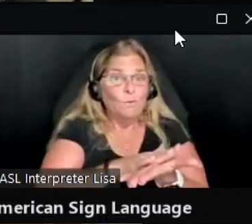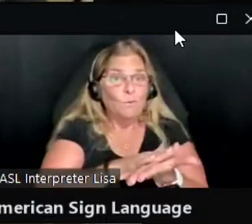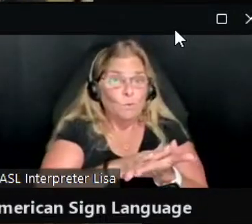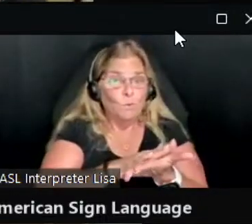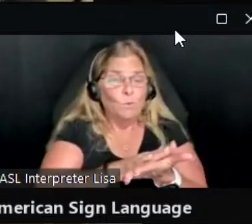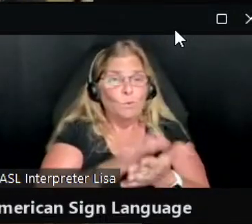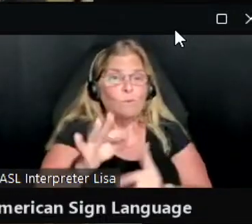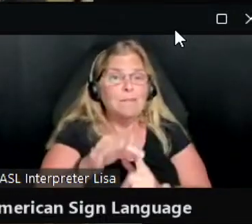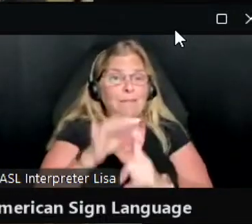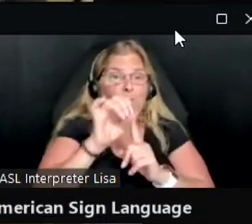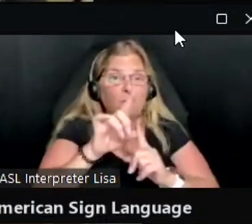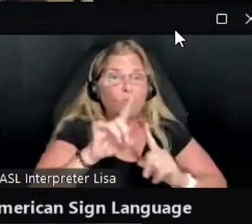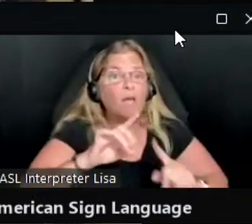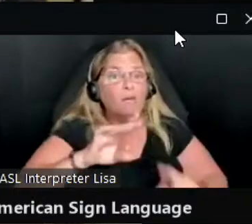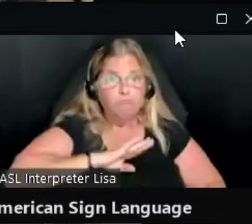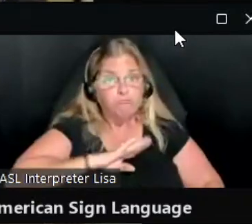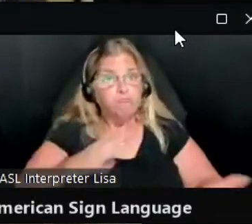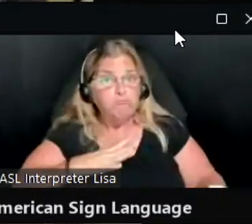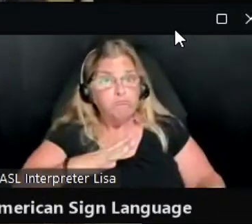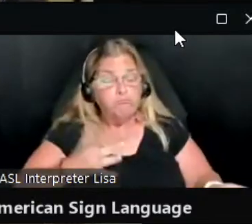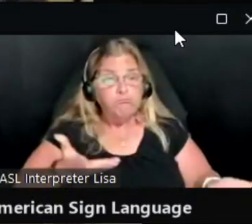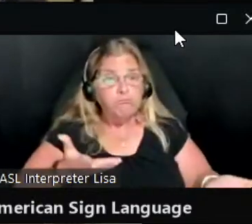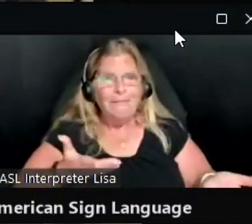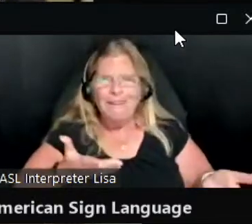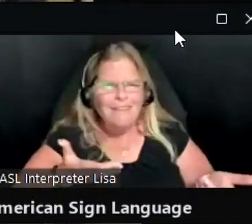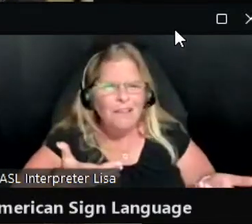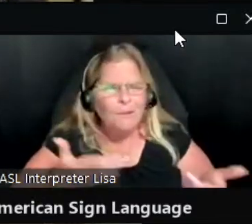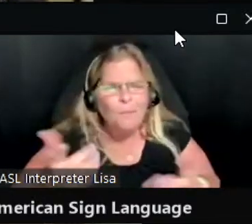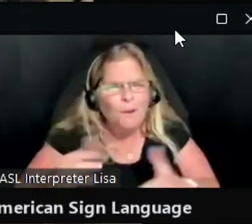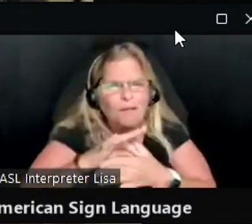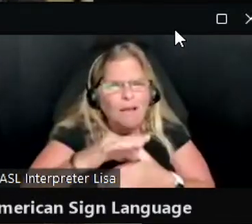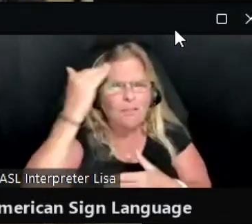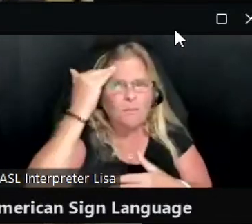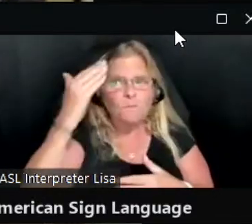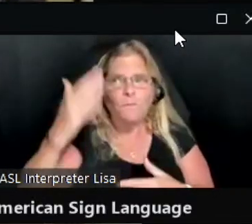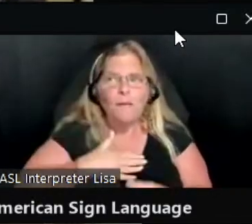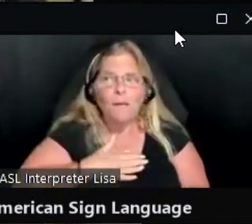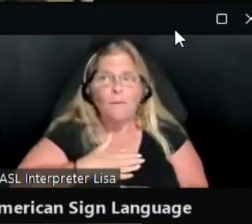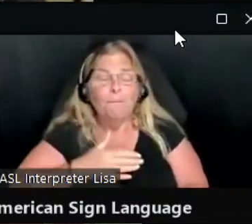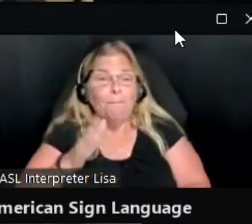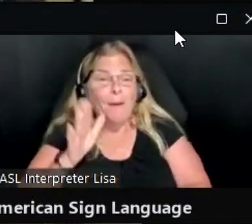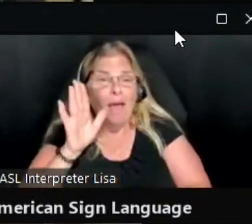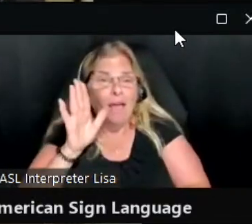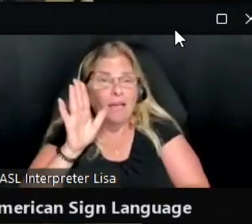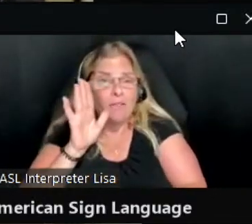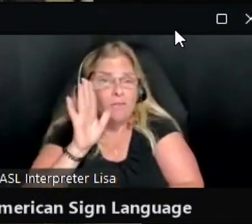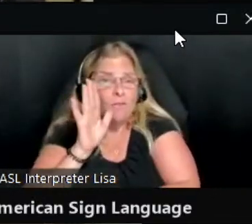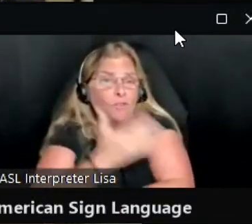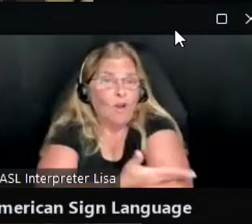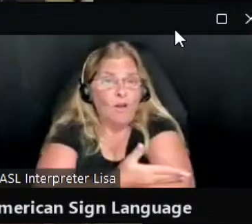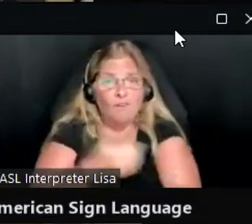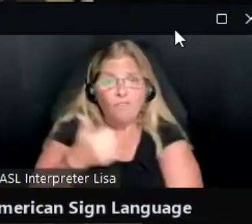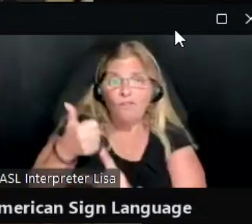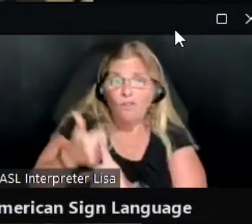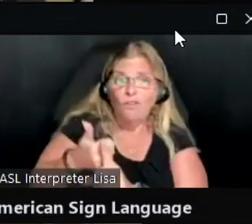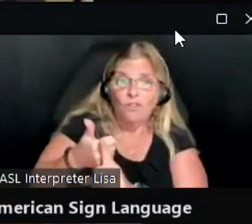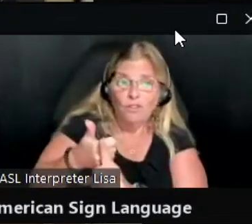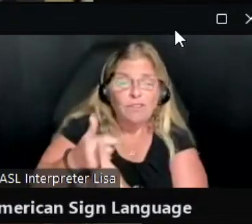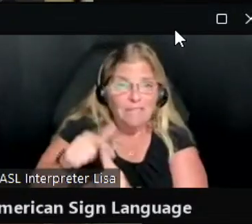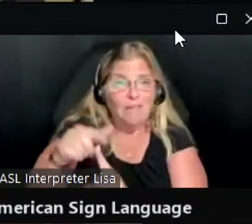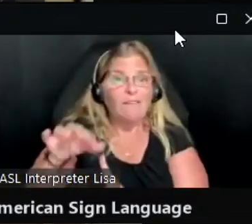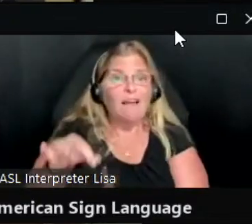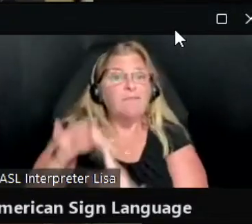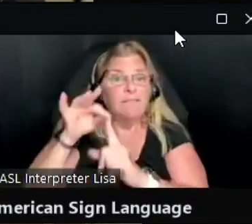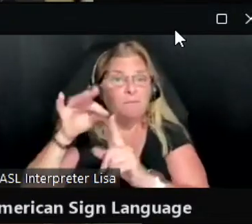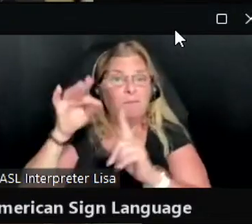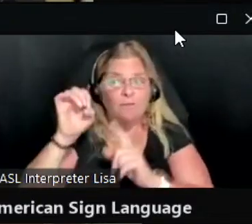I just see it even in my personal experience that, my daughter's special educator doesn't know middle school science very well. It's pretty hard to do